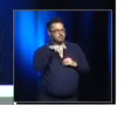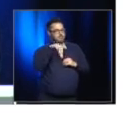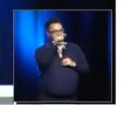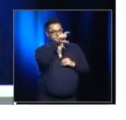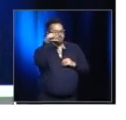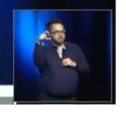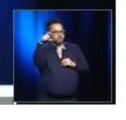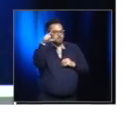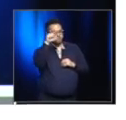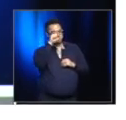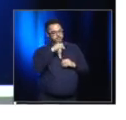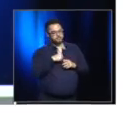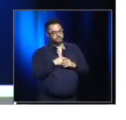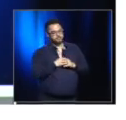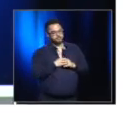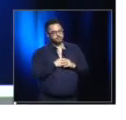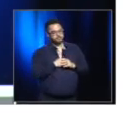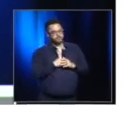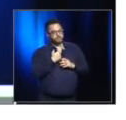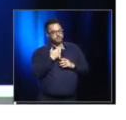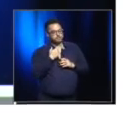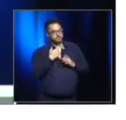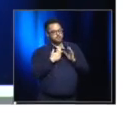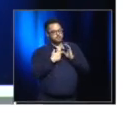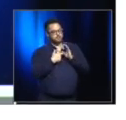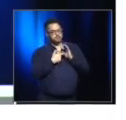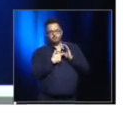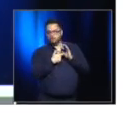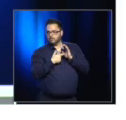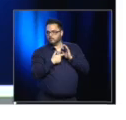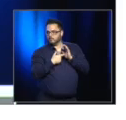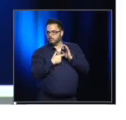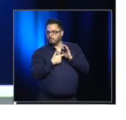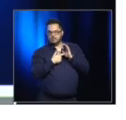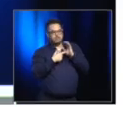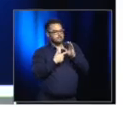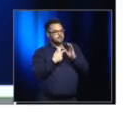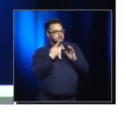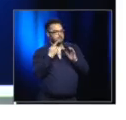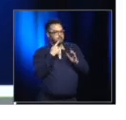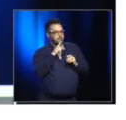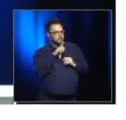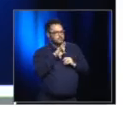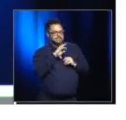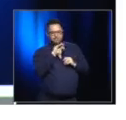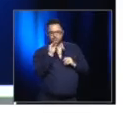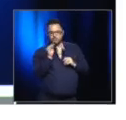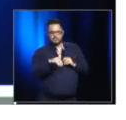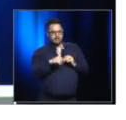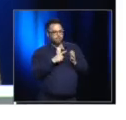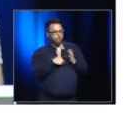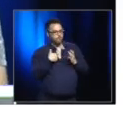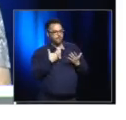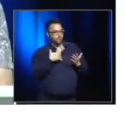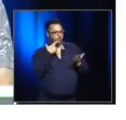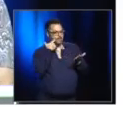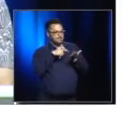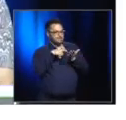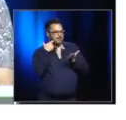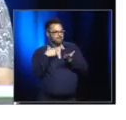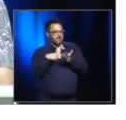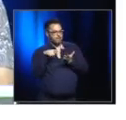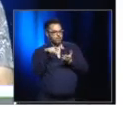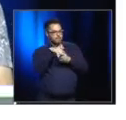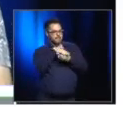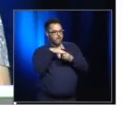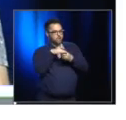that currently, I can't read the figures from here, but something like 27% of what we've identified as areas of ecological